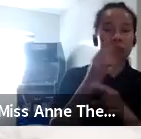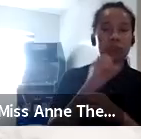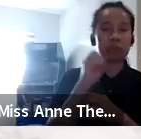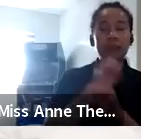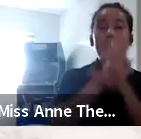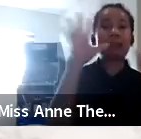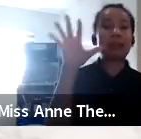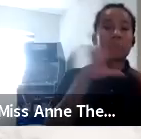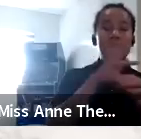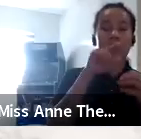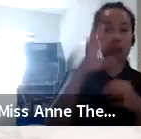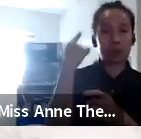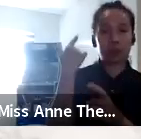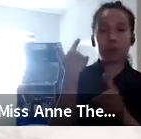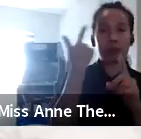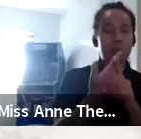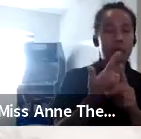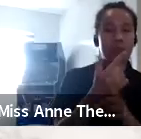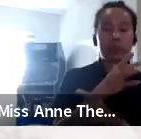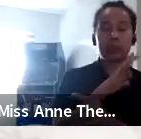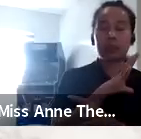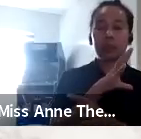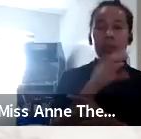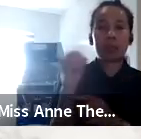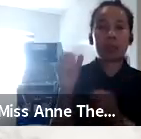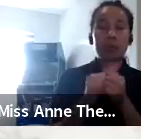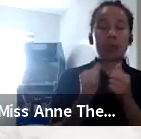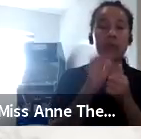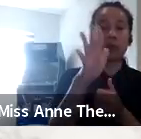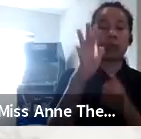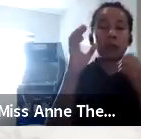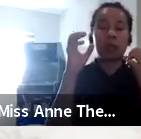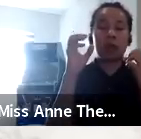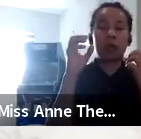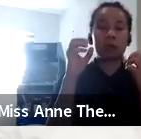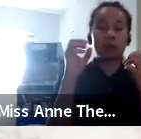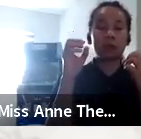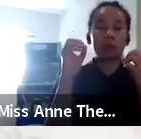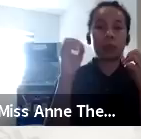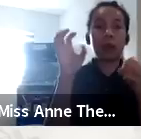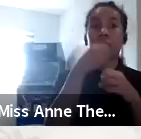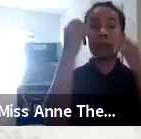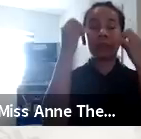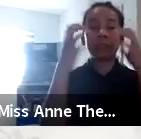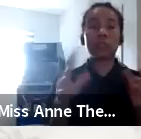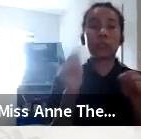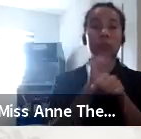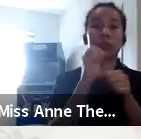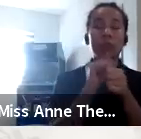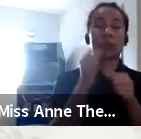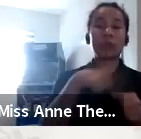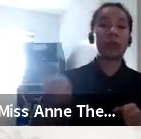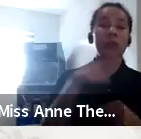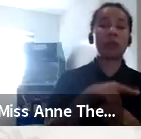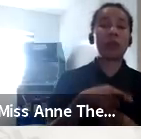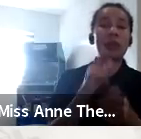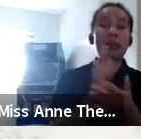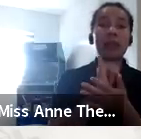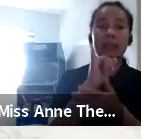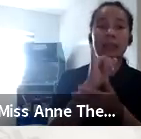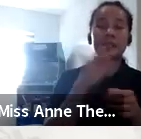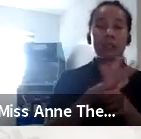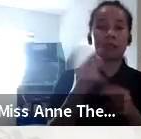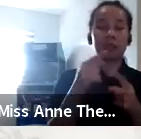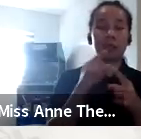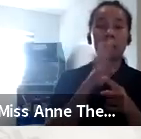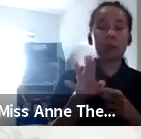it with your colleagues, then that's a wonderful motivation for you to become a very, very